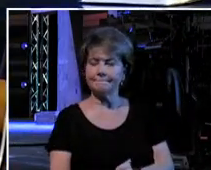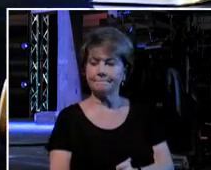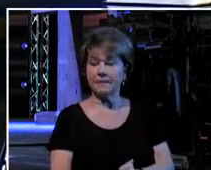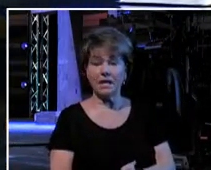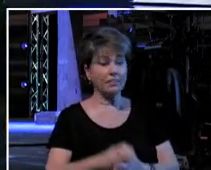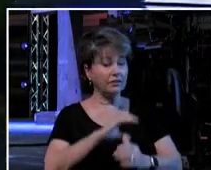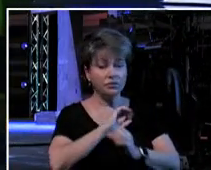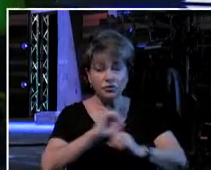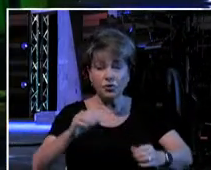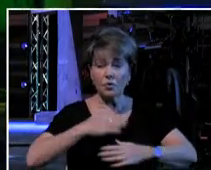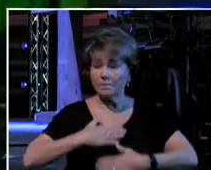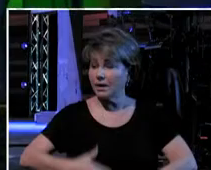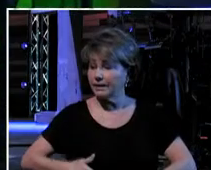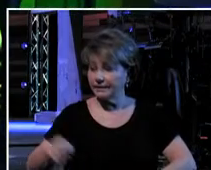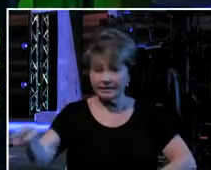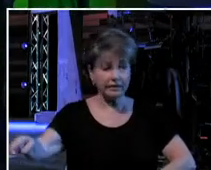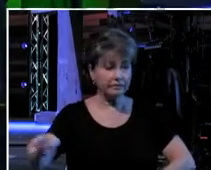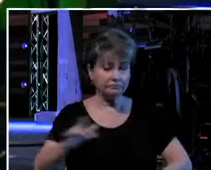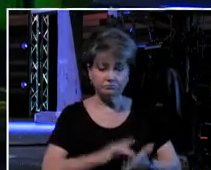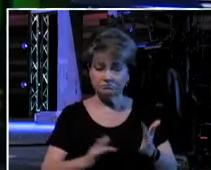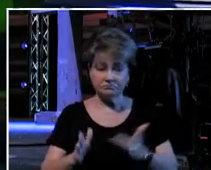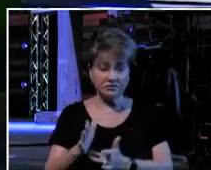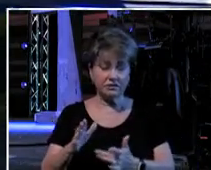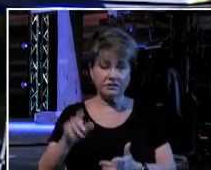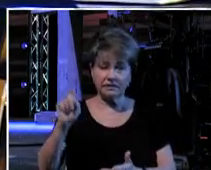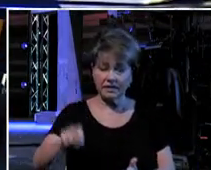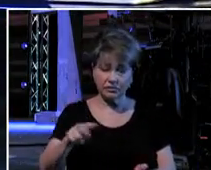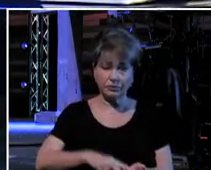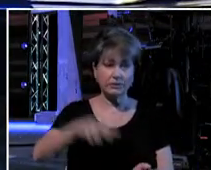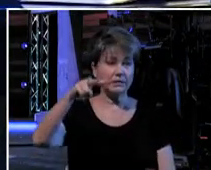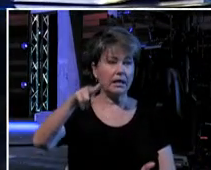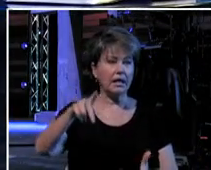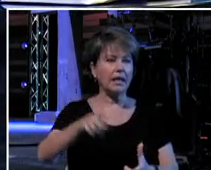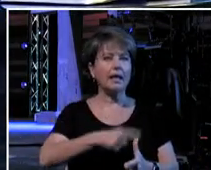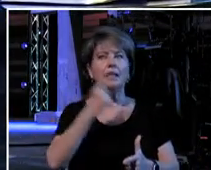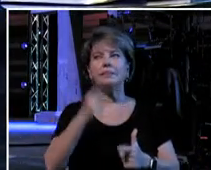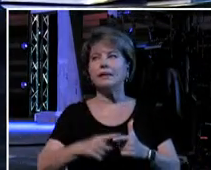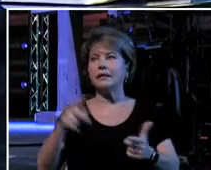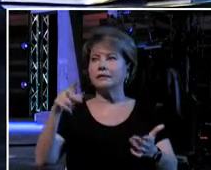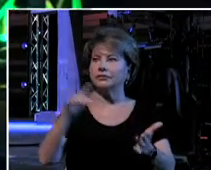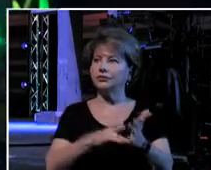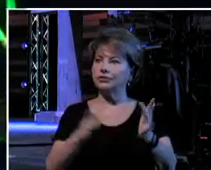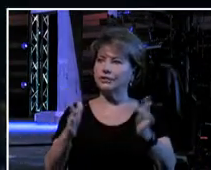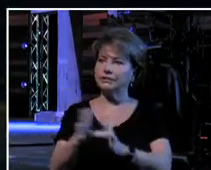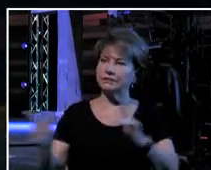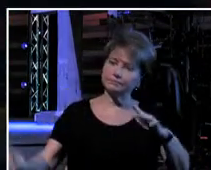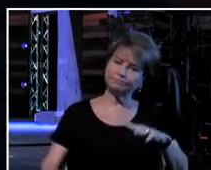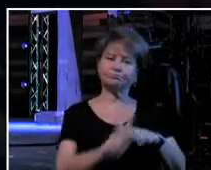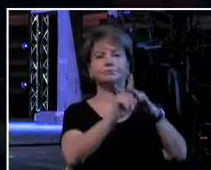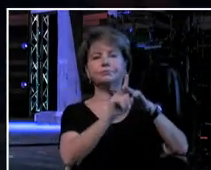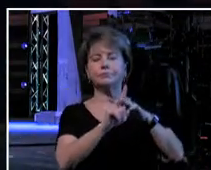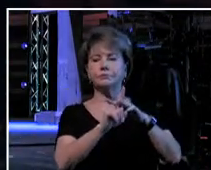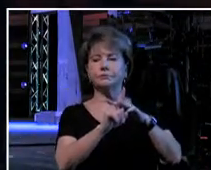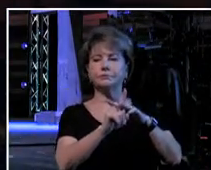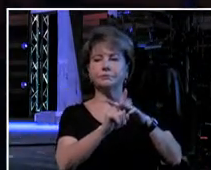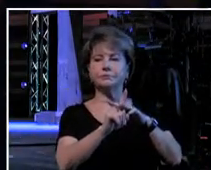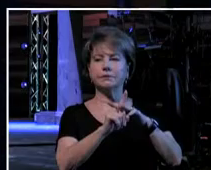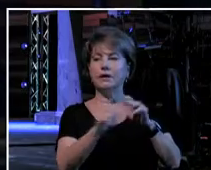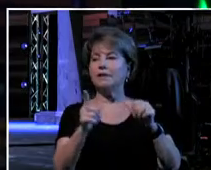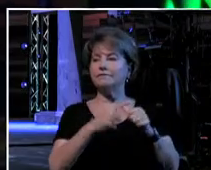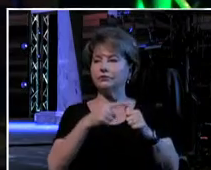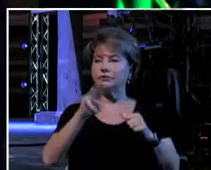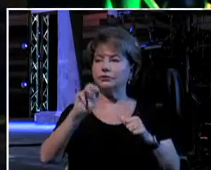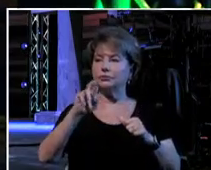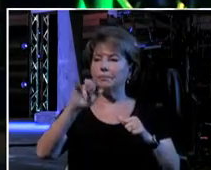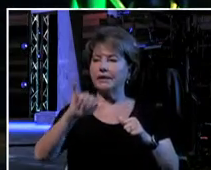Jesus must be risen. But then Jesus appears himself. Do you know who he first appeared to? It was Mary